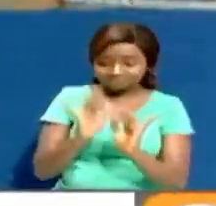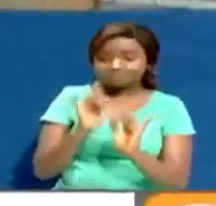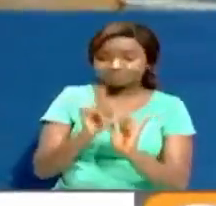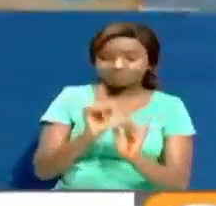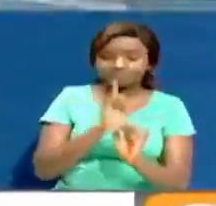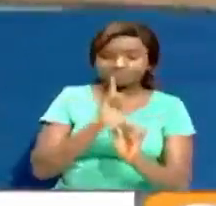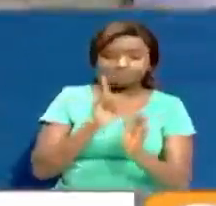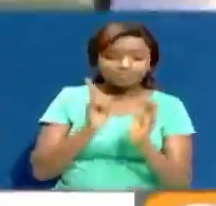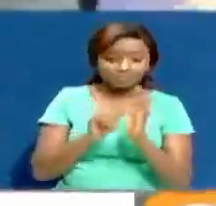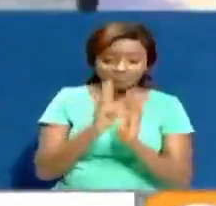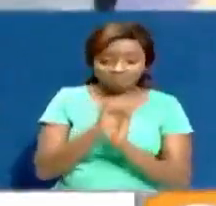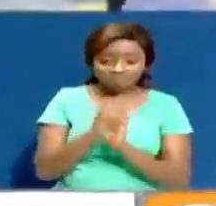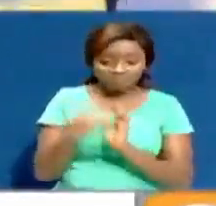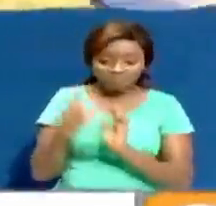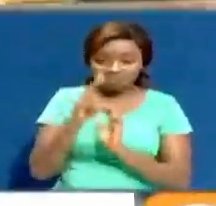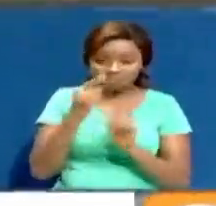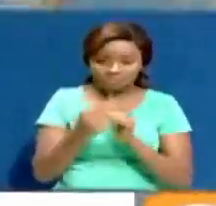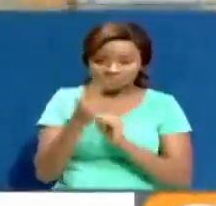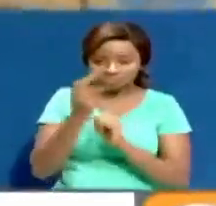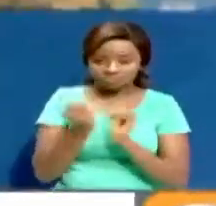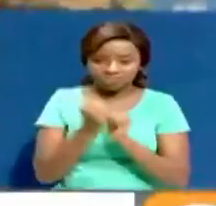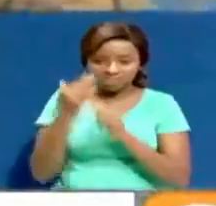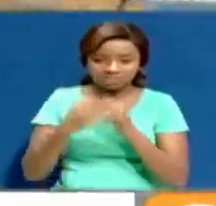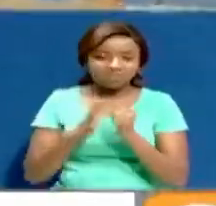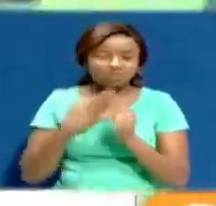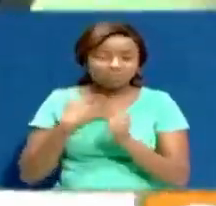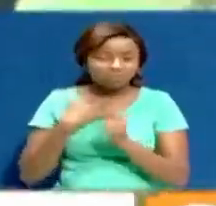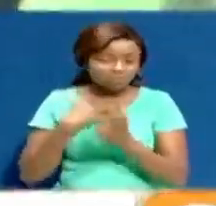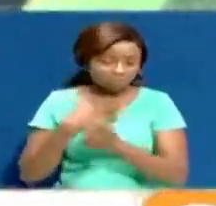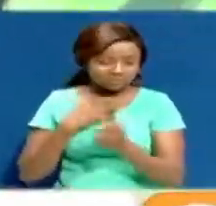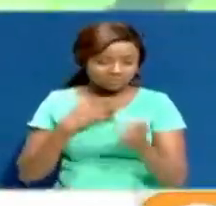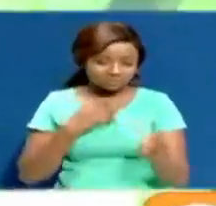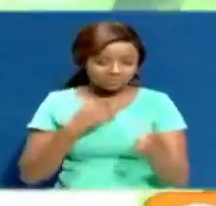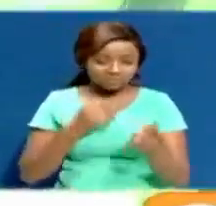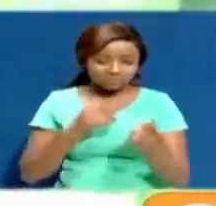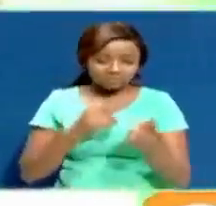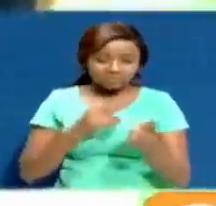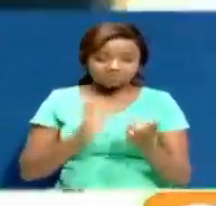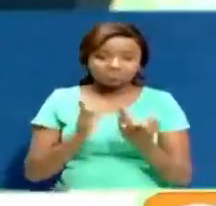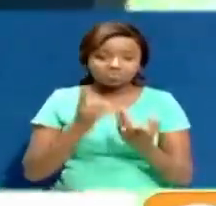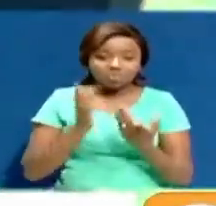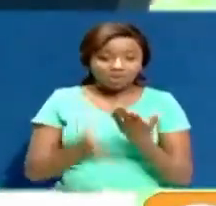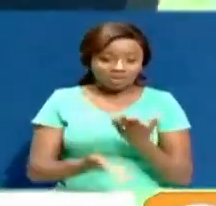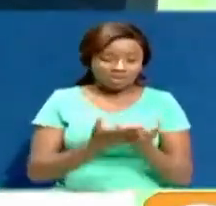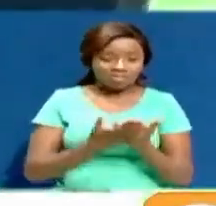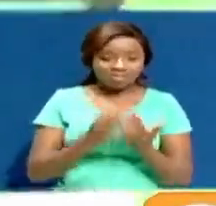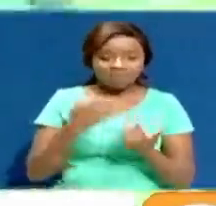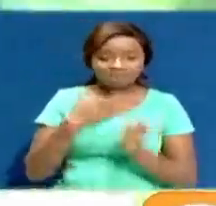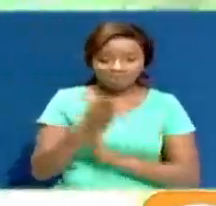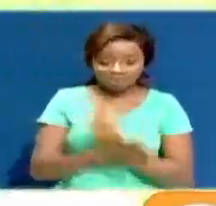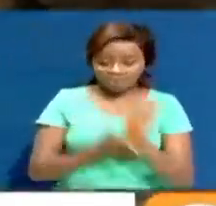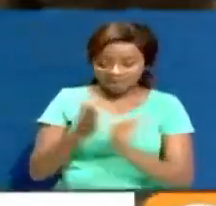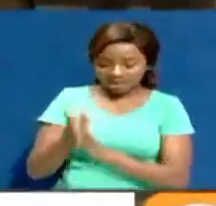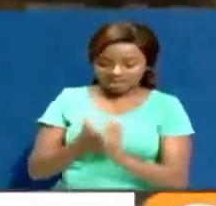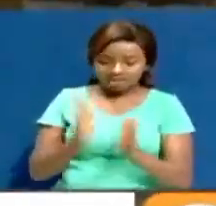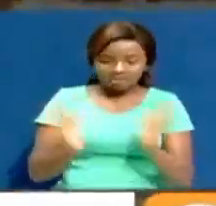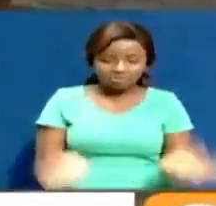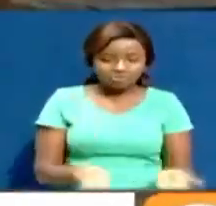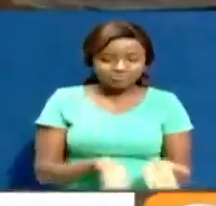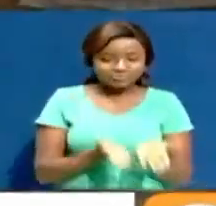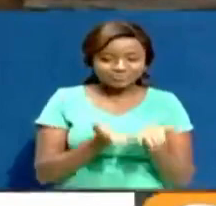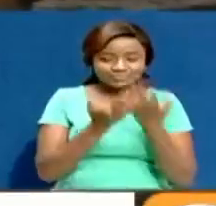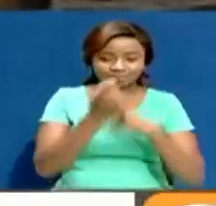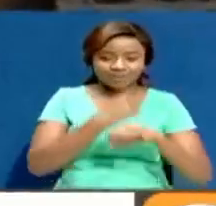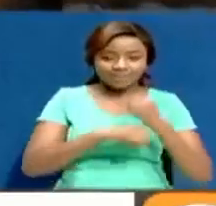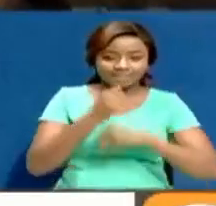Victoria Basin Commission Bill of 2019, which, once assented, will see the formulation of a contingency plan to enhance